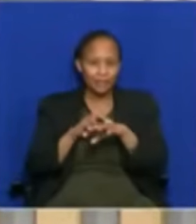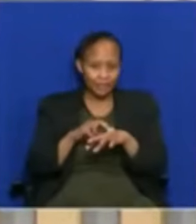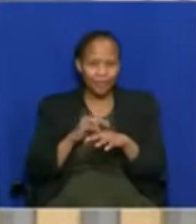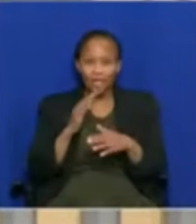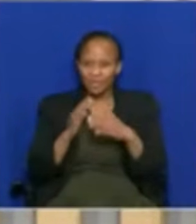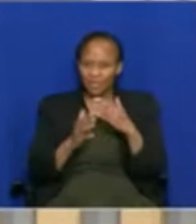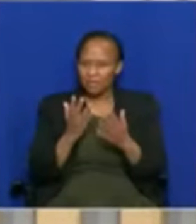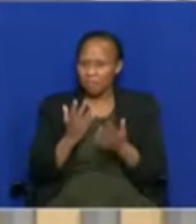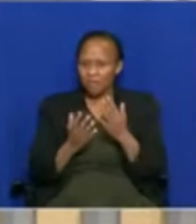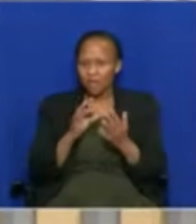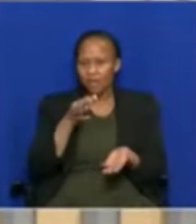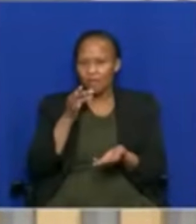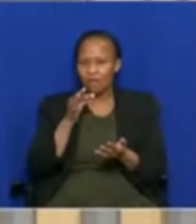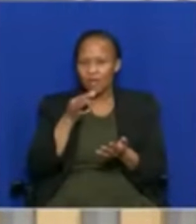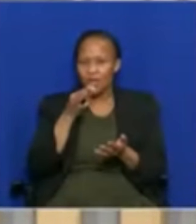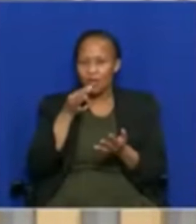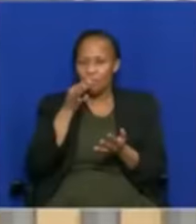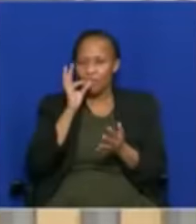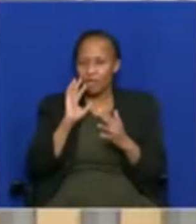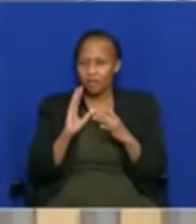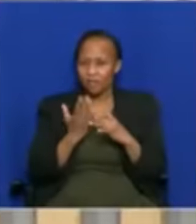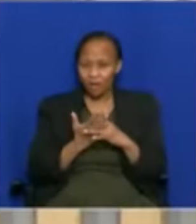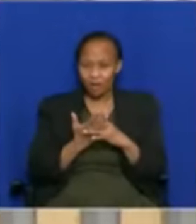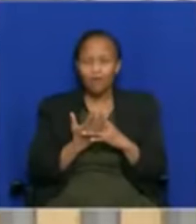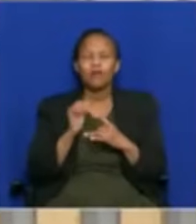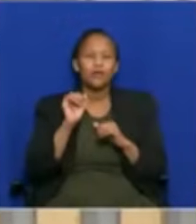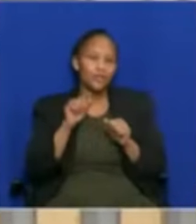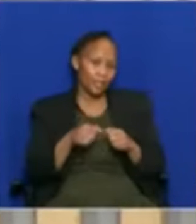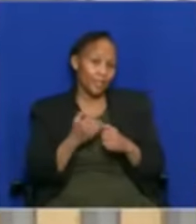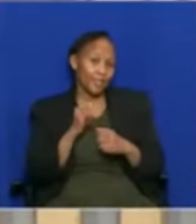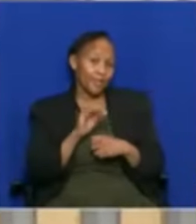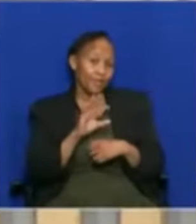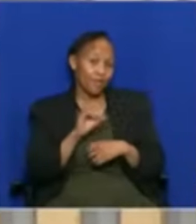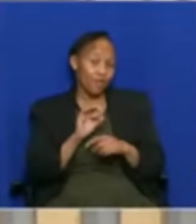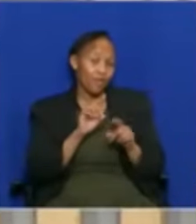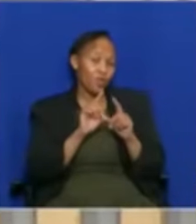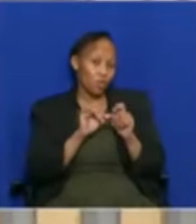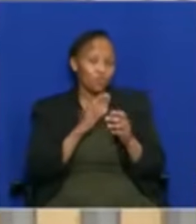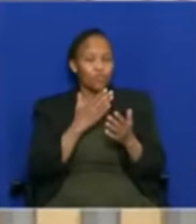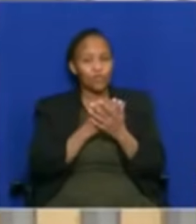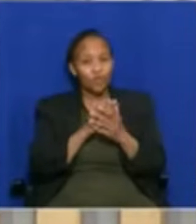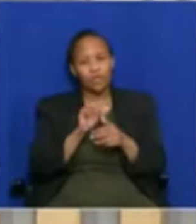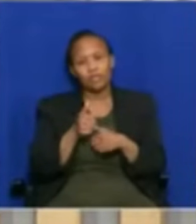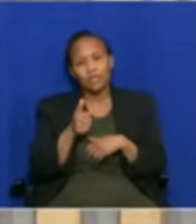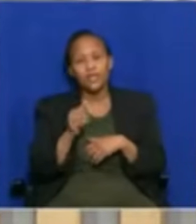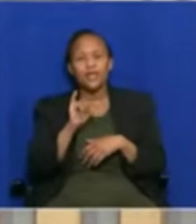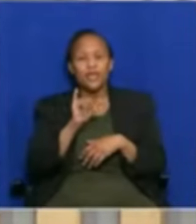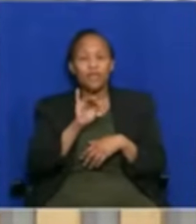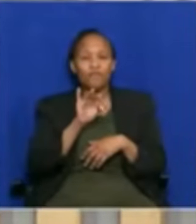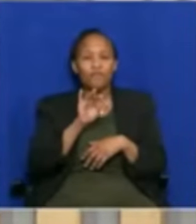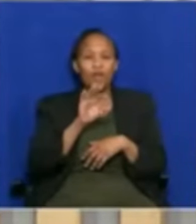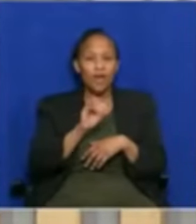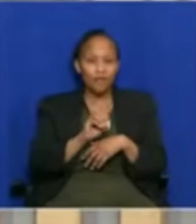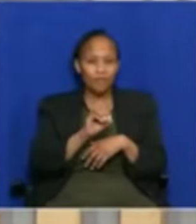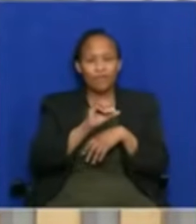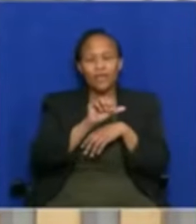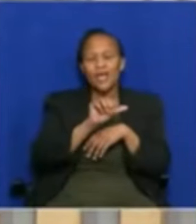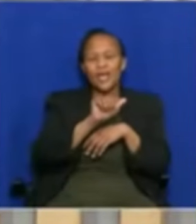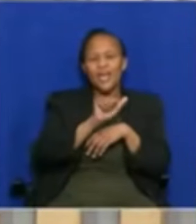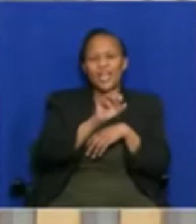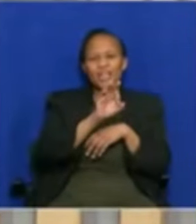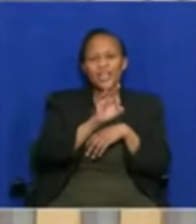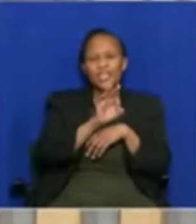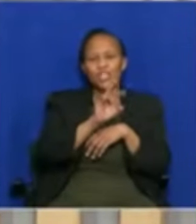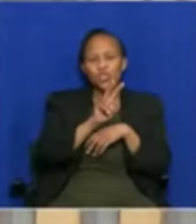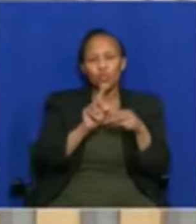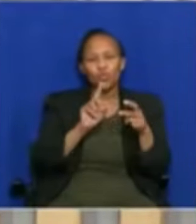fore from your line of questioning, then we Okay. can go there. But I think you have 832 and 819, so it's fine. I was under